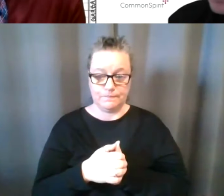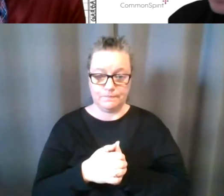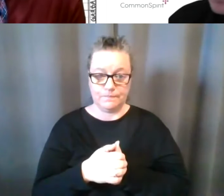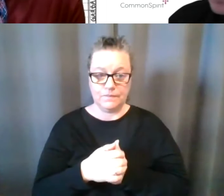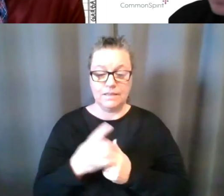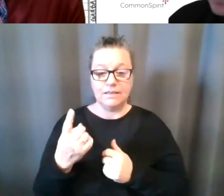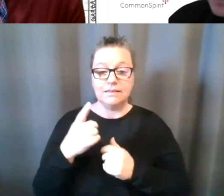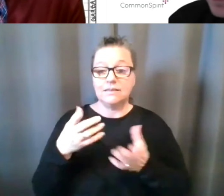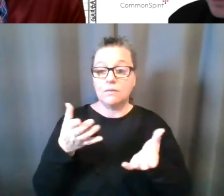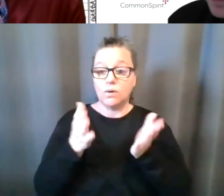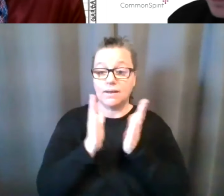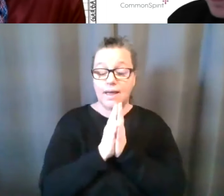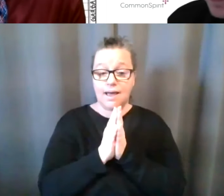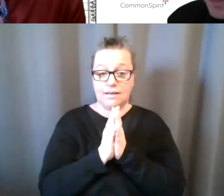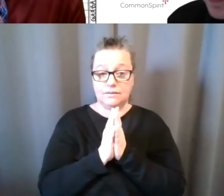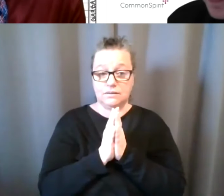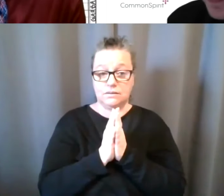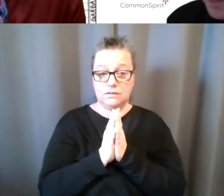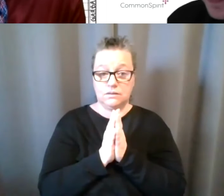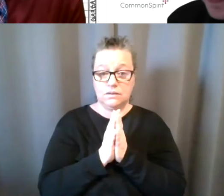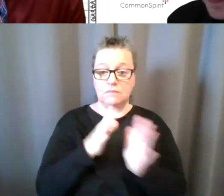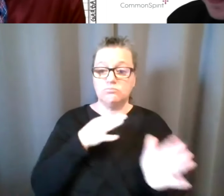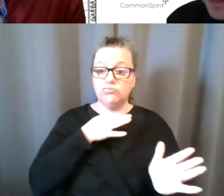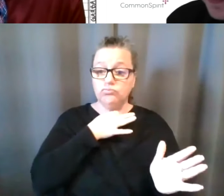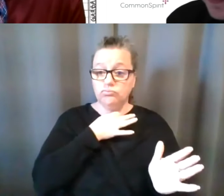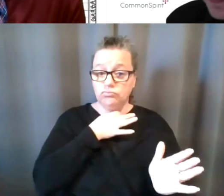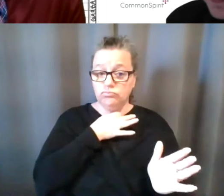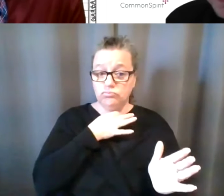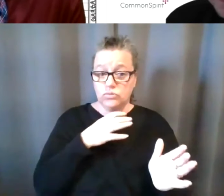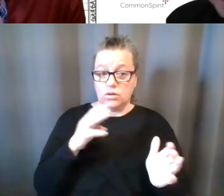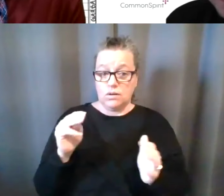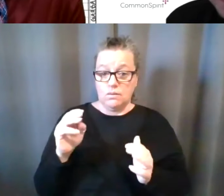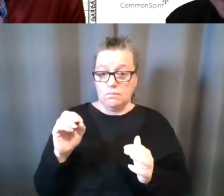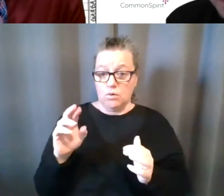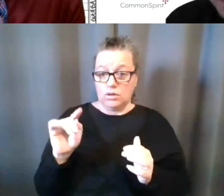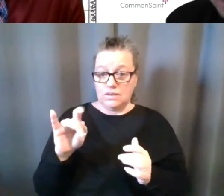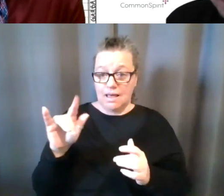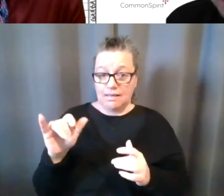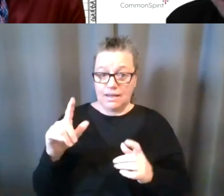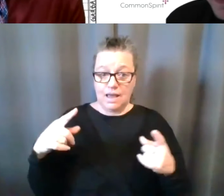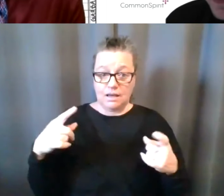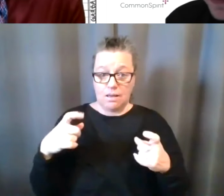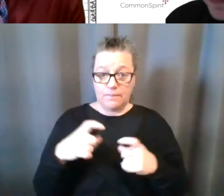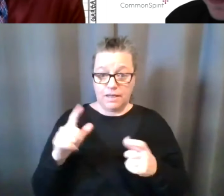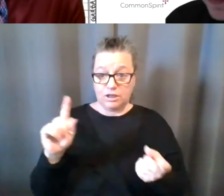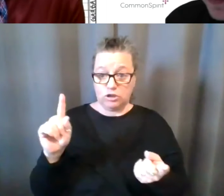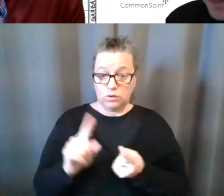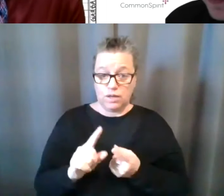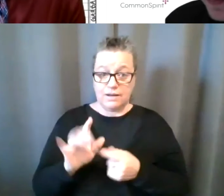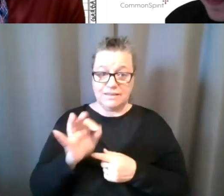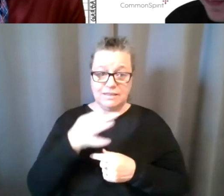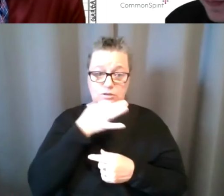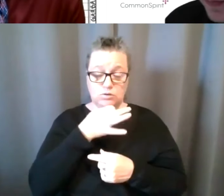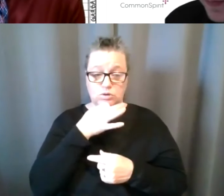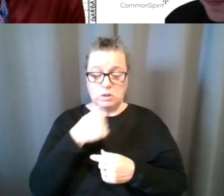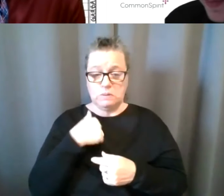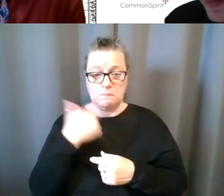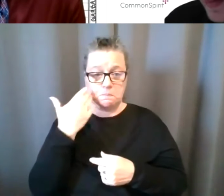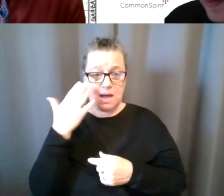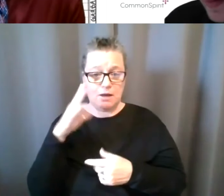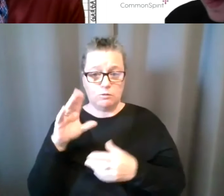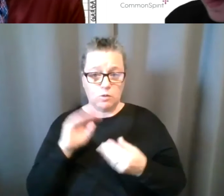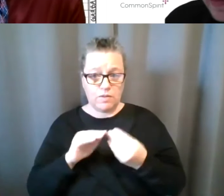Someone asks here that they're curious, did the mortality and complications go down or is it too soon? And I don't actually know that